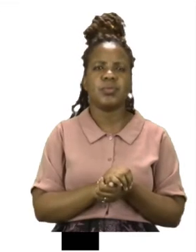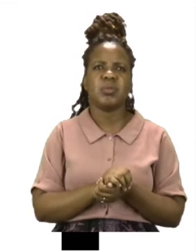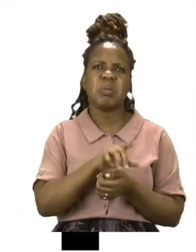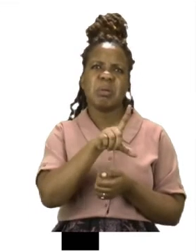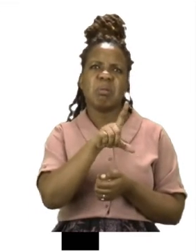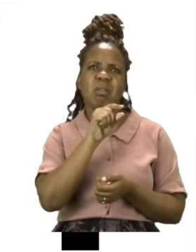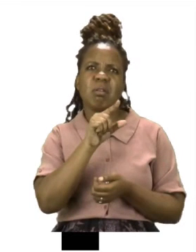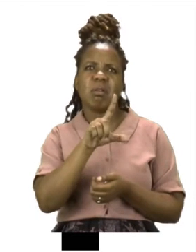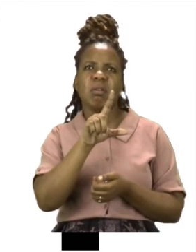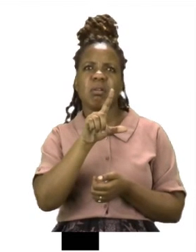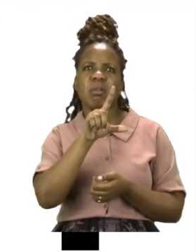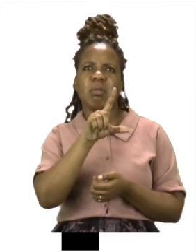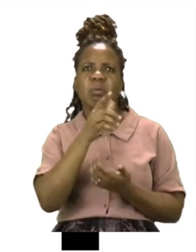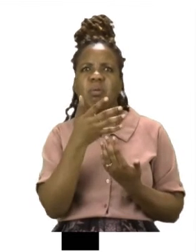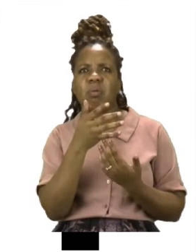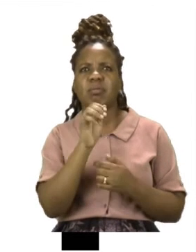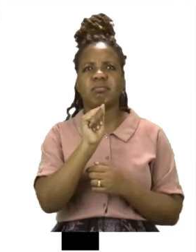Which one is the correct article?